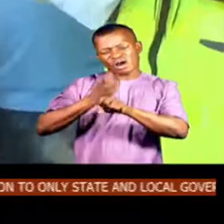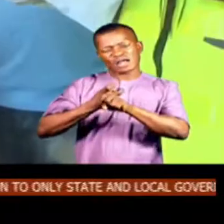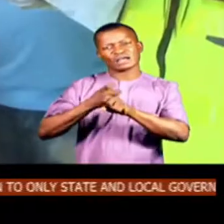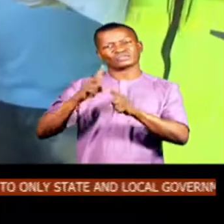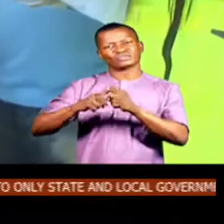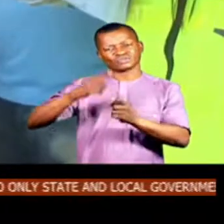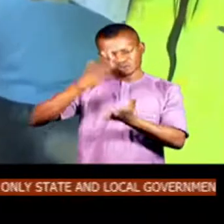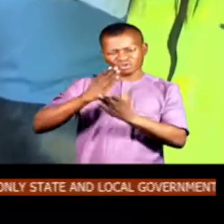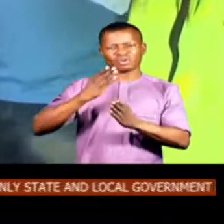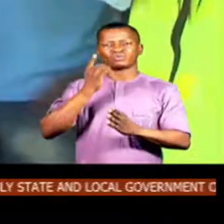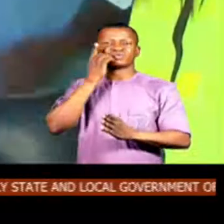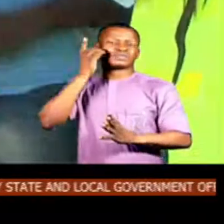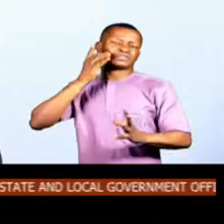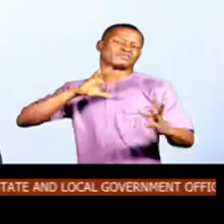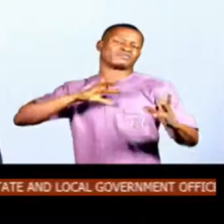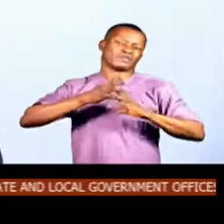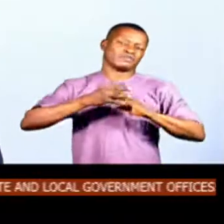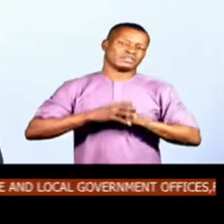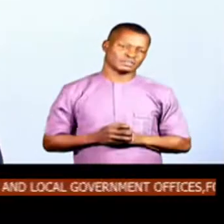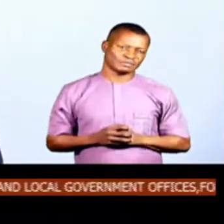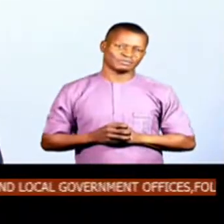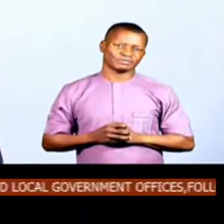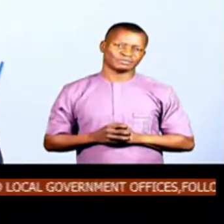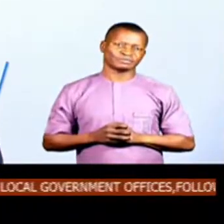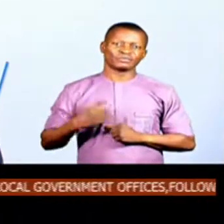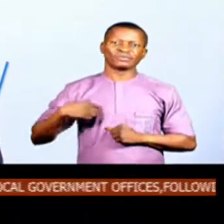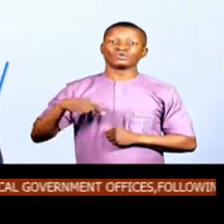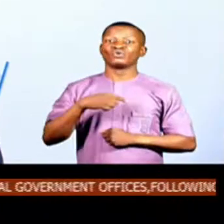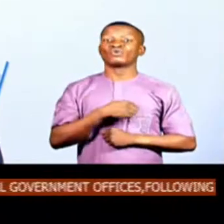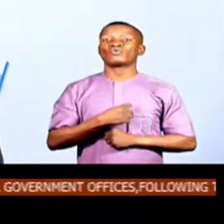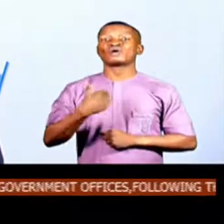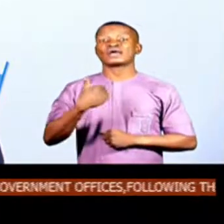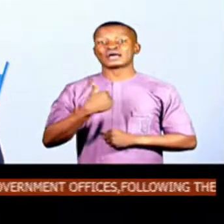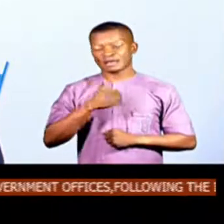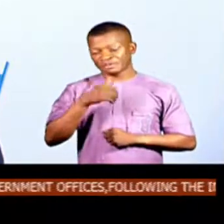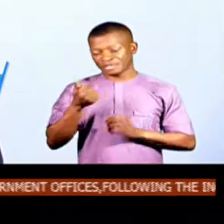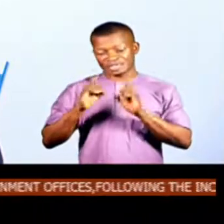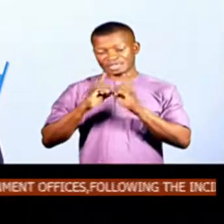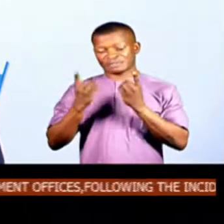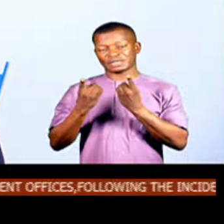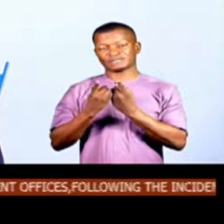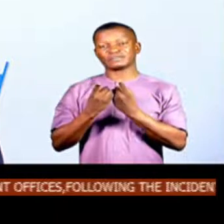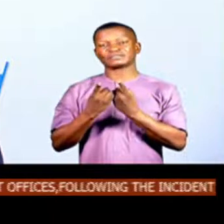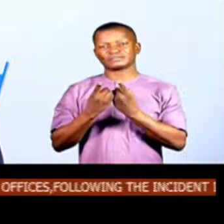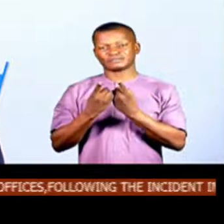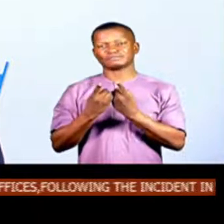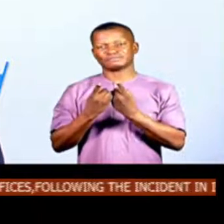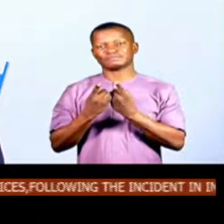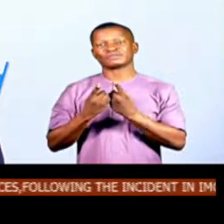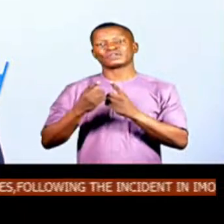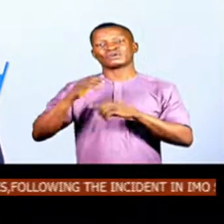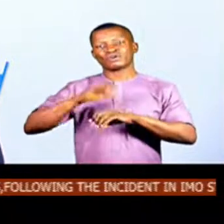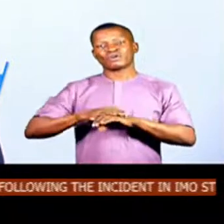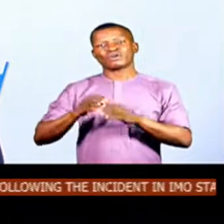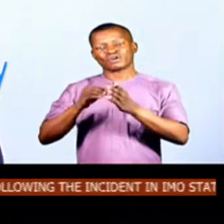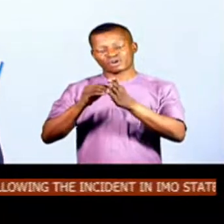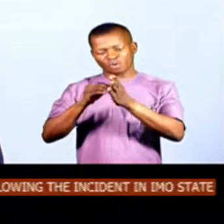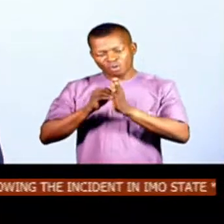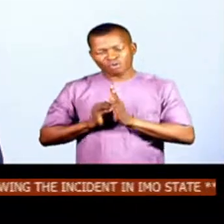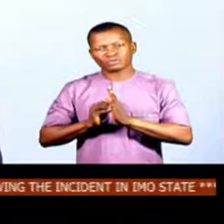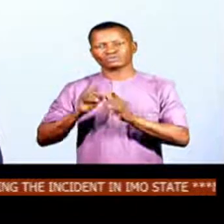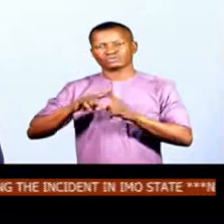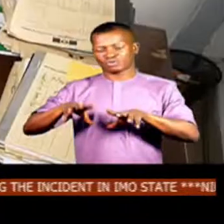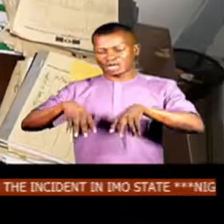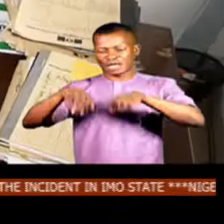curb incidences of domestic violence. We have a department distinct on its own